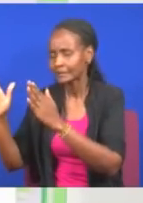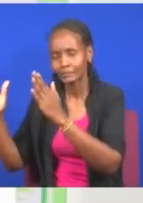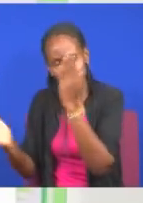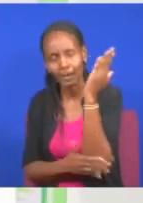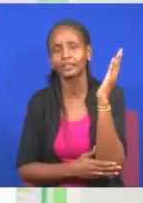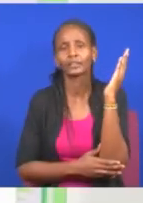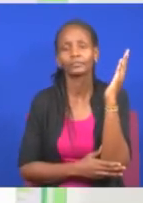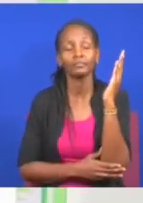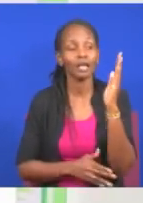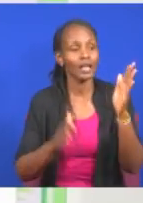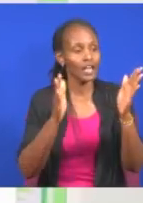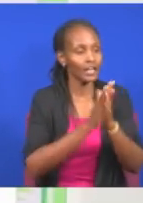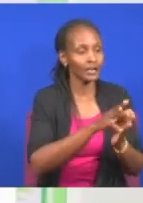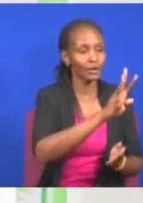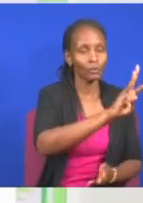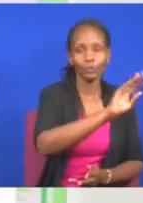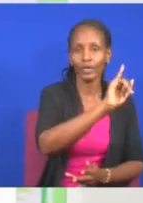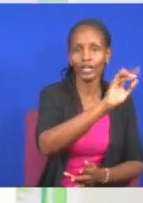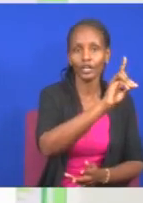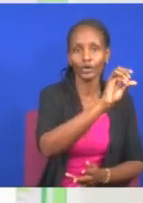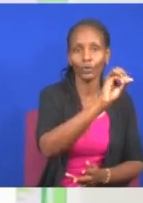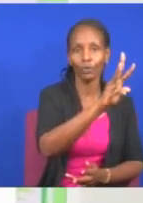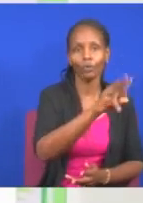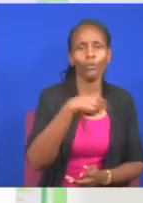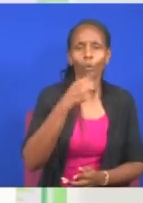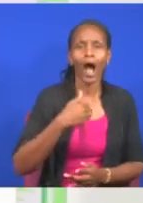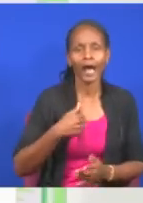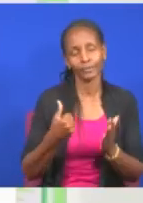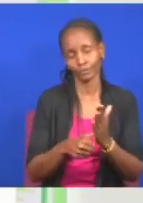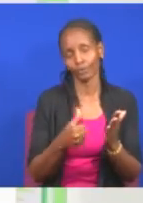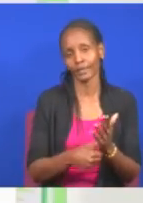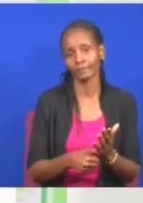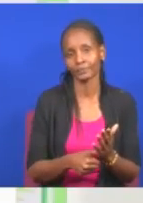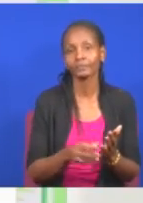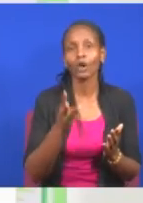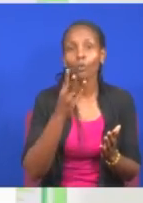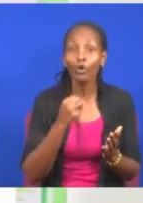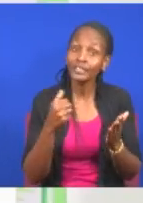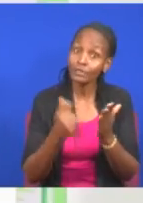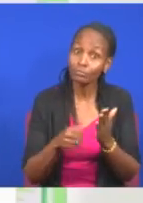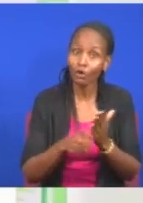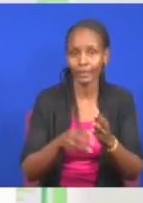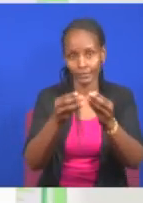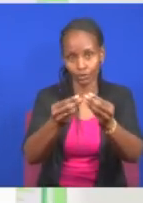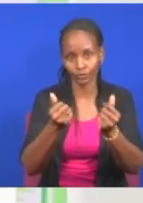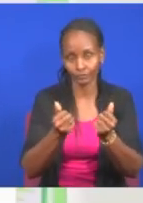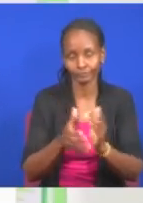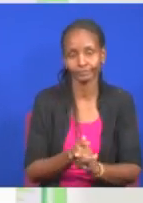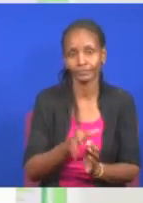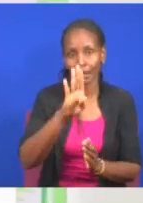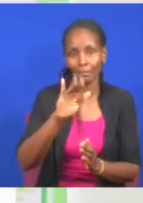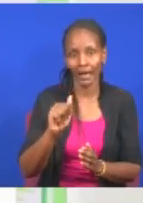a widow who had a problem and he wanted the problem to be sorted out by the